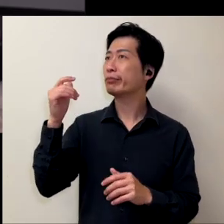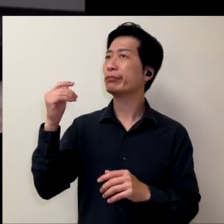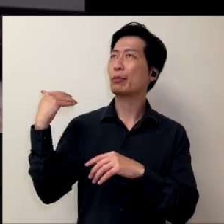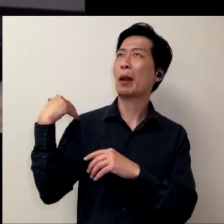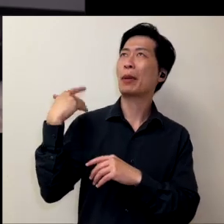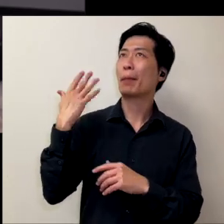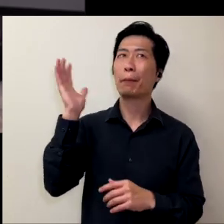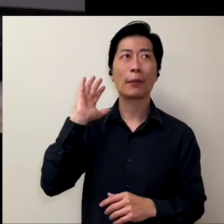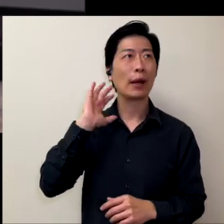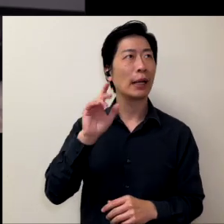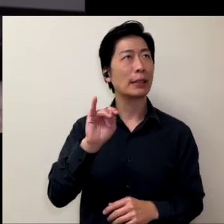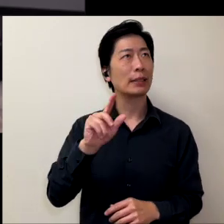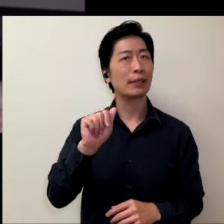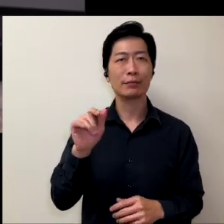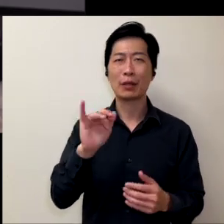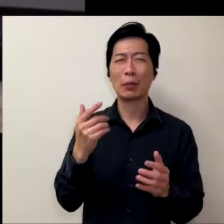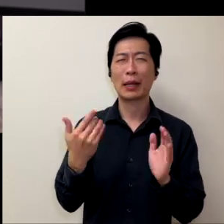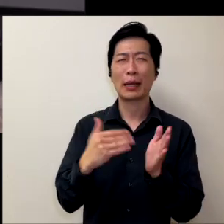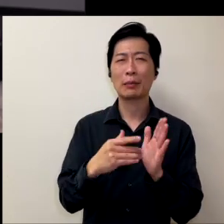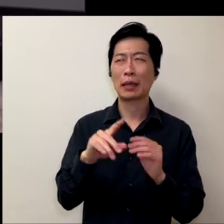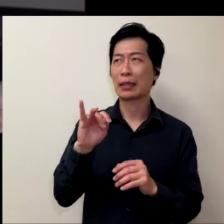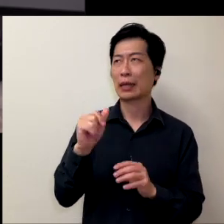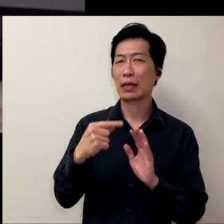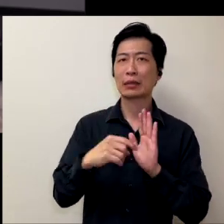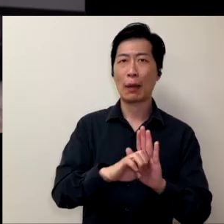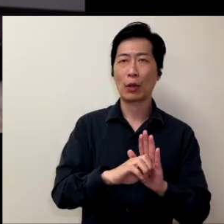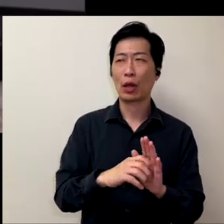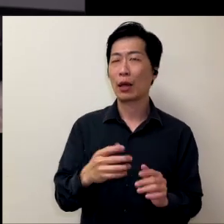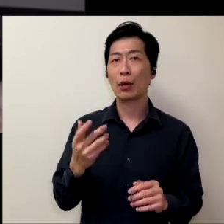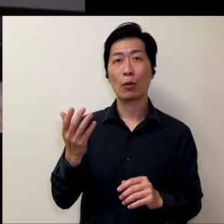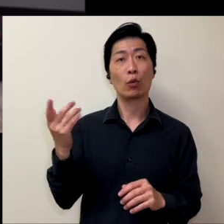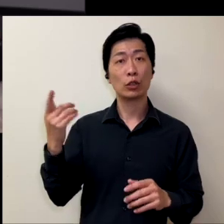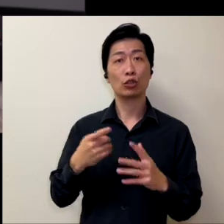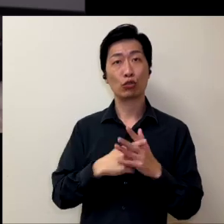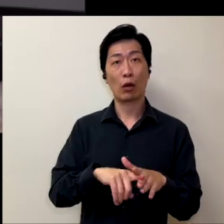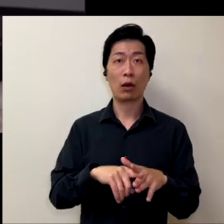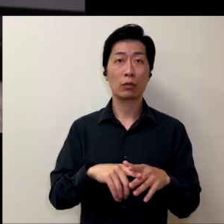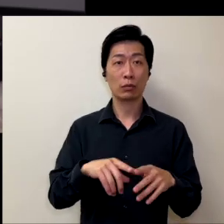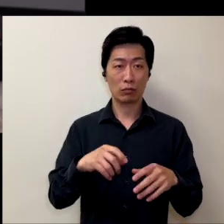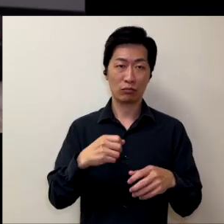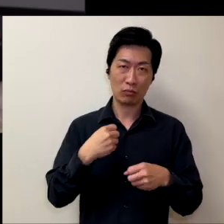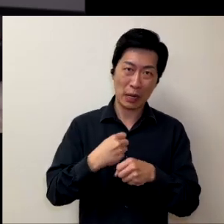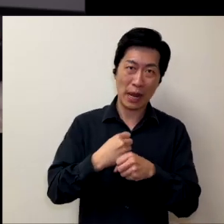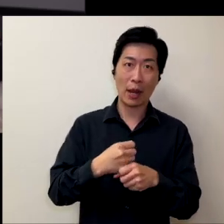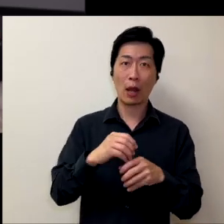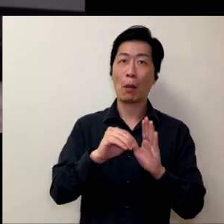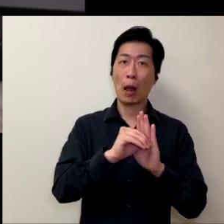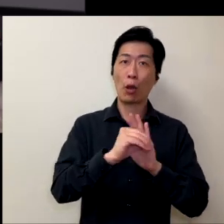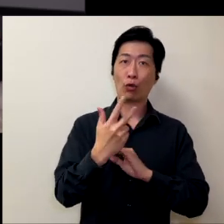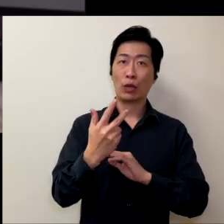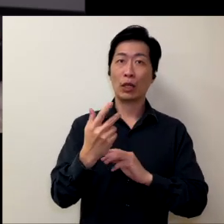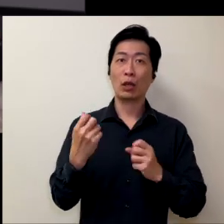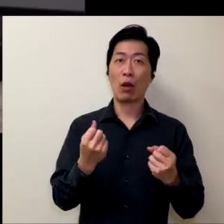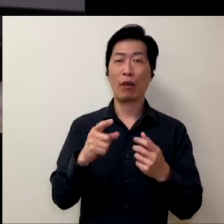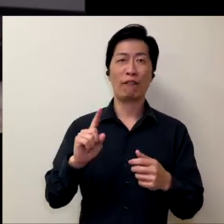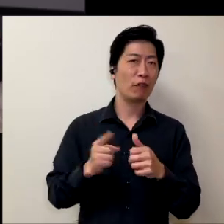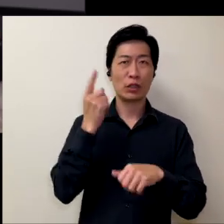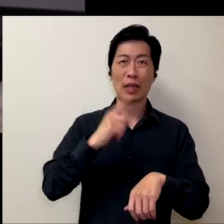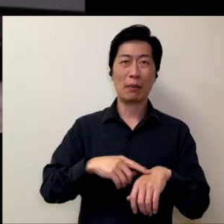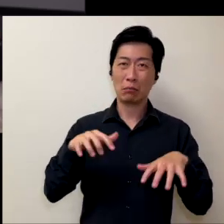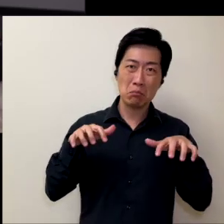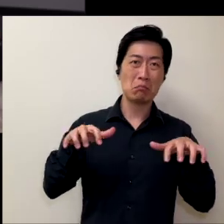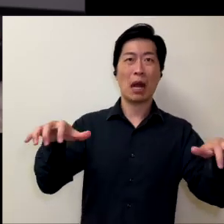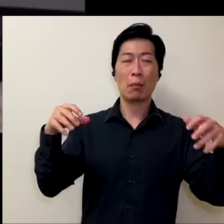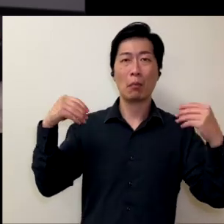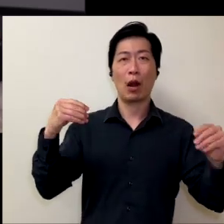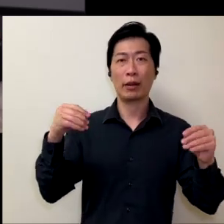that I see developing now. It kind of reminds me of back when, let's say Tesla in this case, because we'll use them as an example, was ramping their